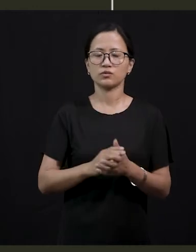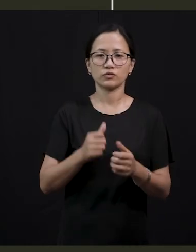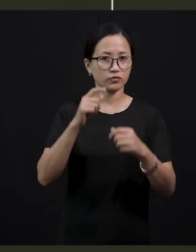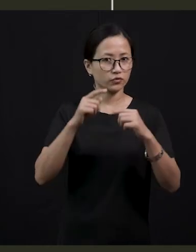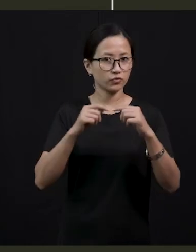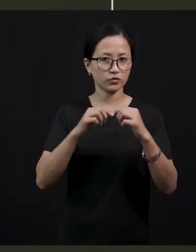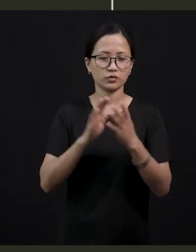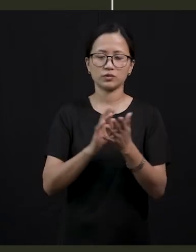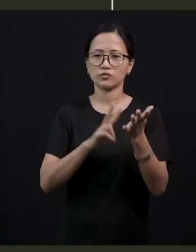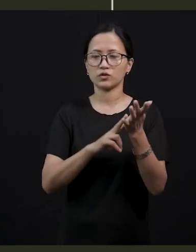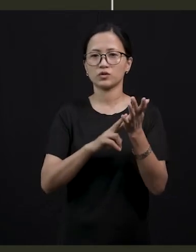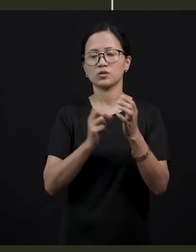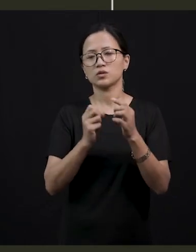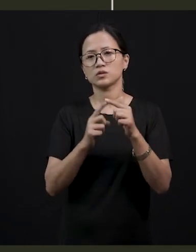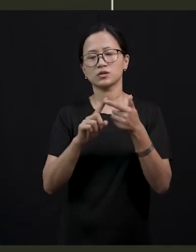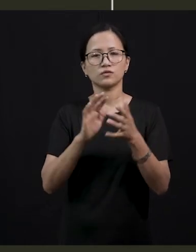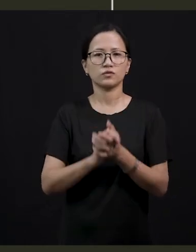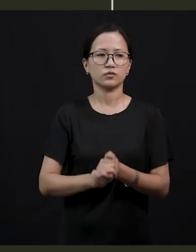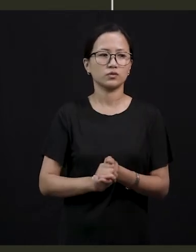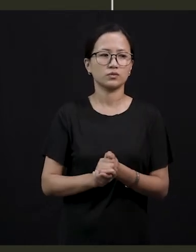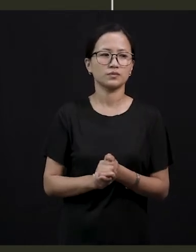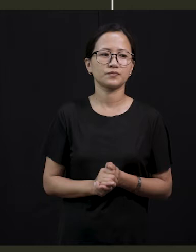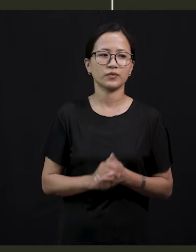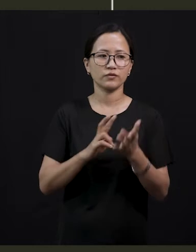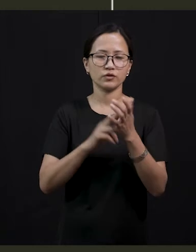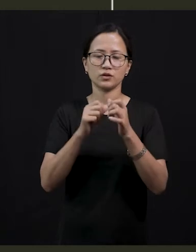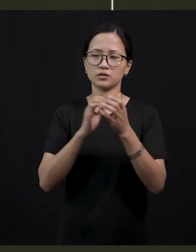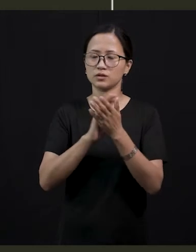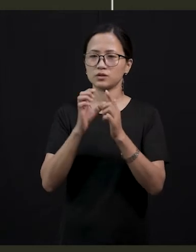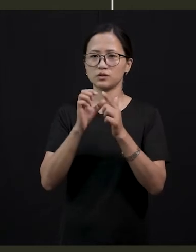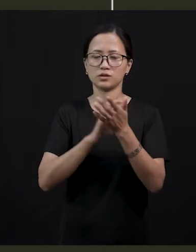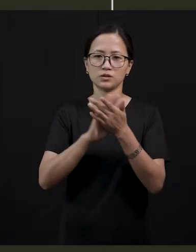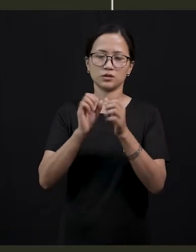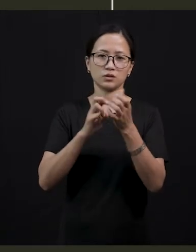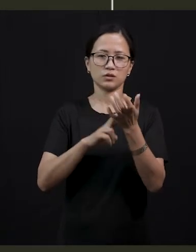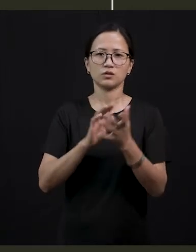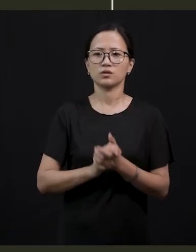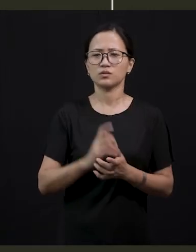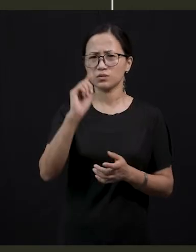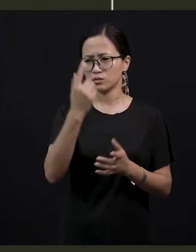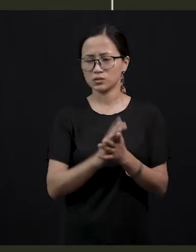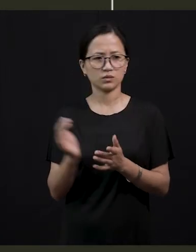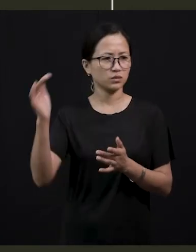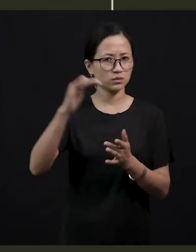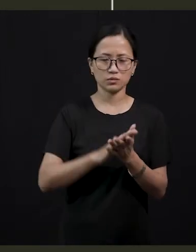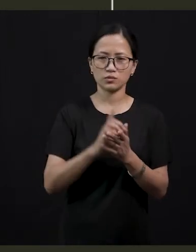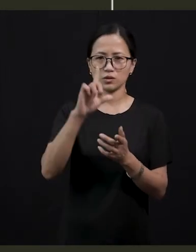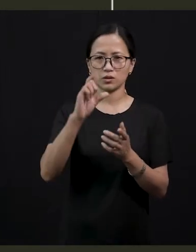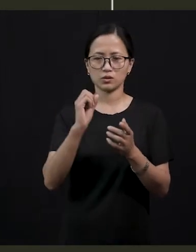Sabha. Vidhan Sabha is the council. Then 1/3 members from the local bodies. So just I told you that